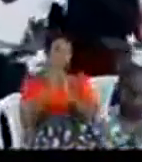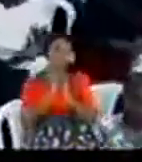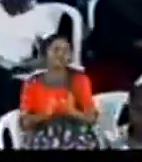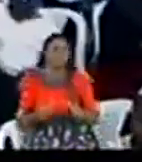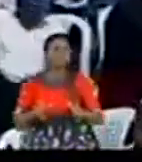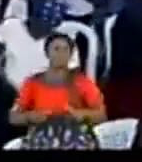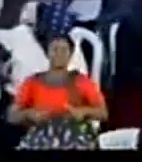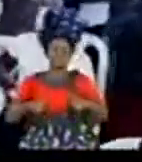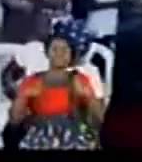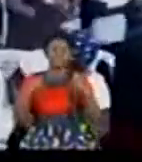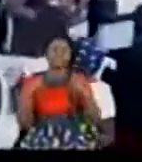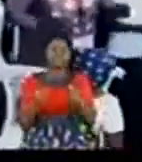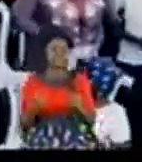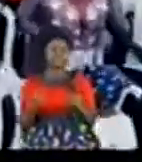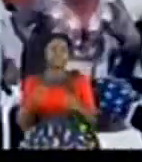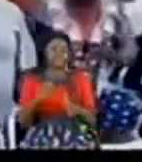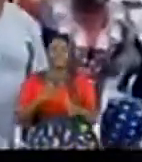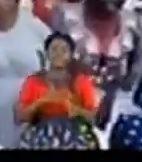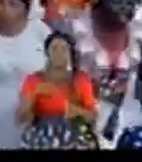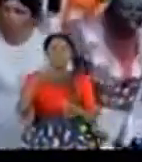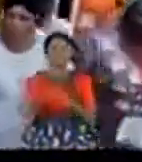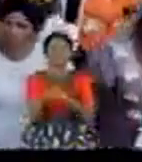redeem my